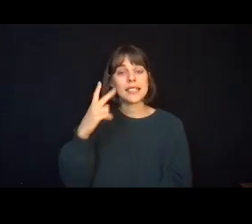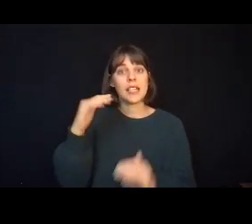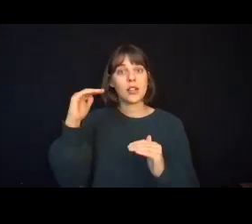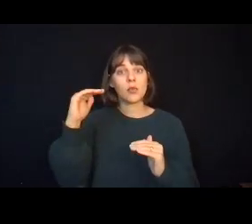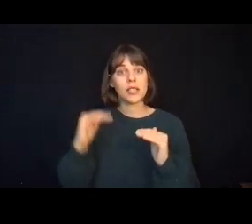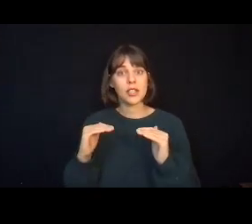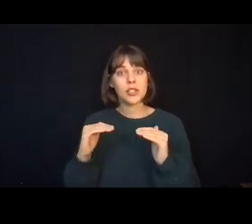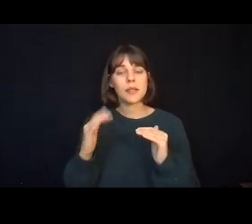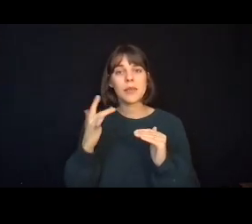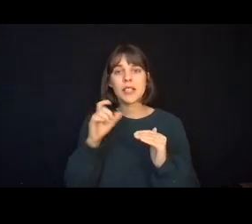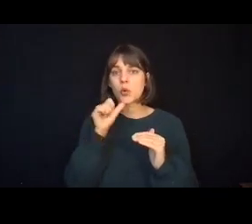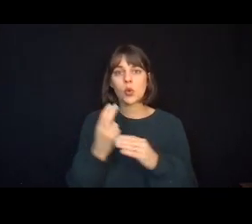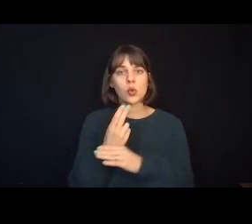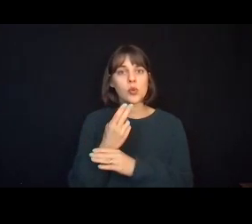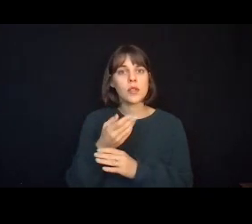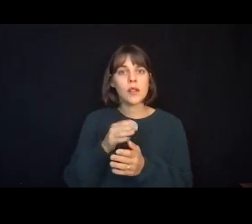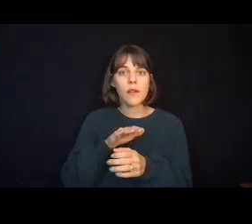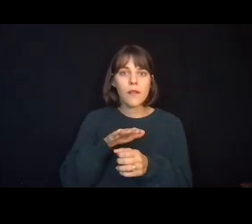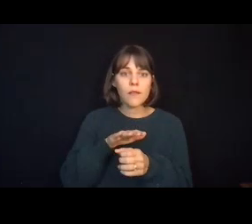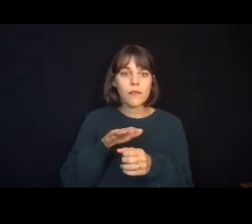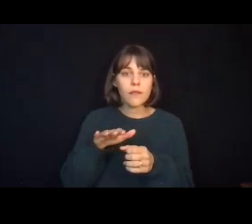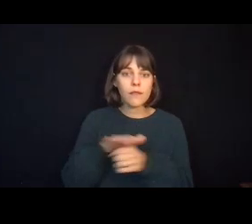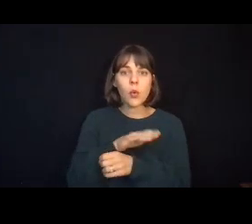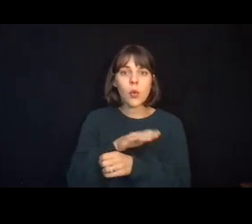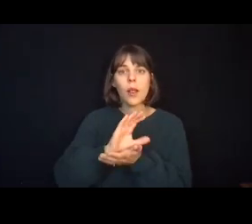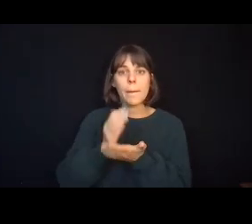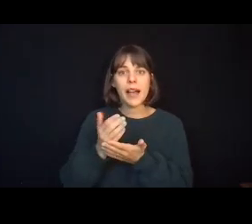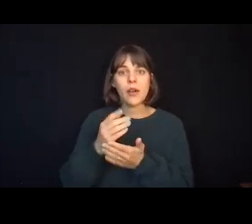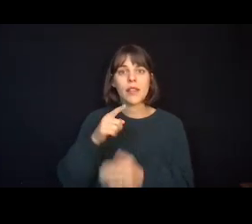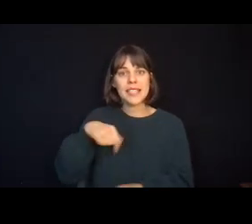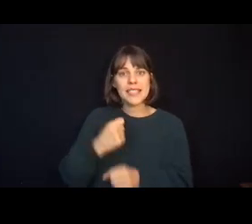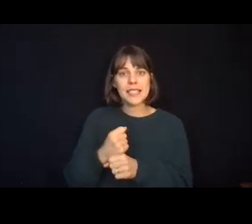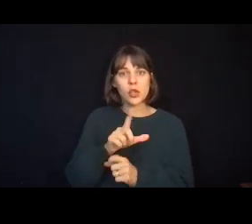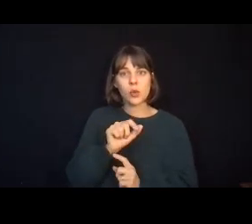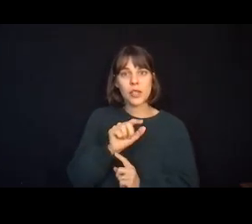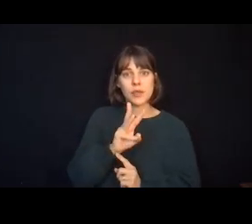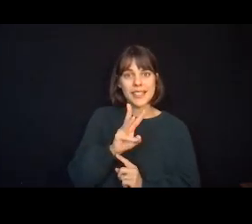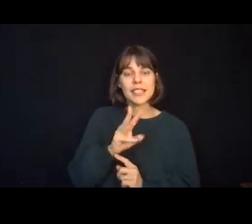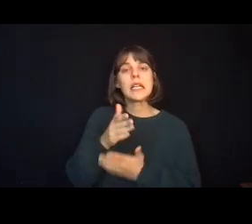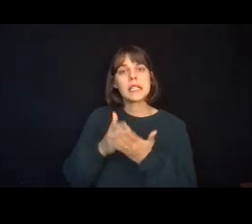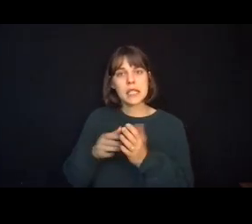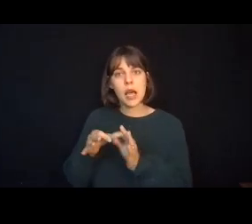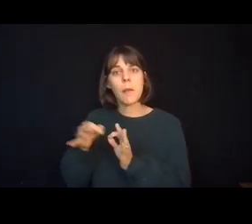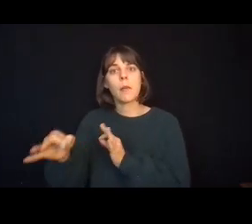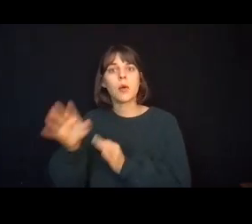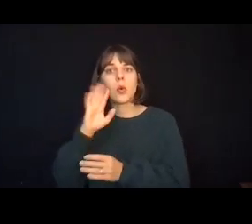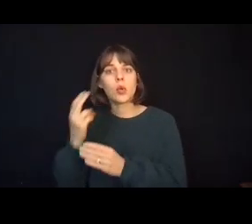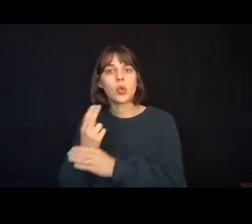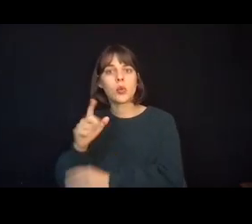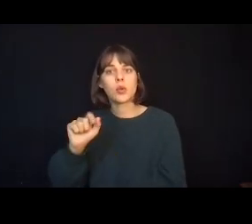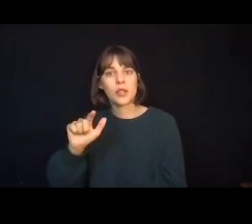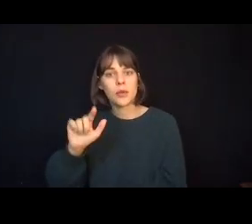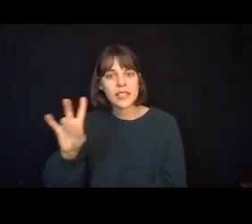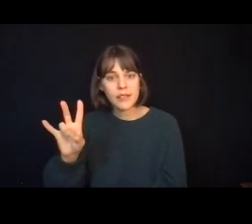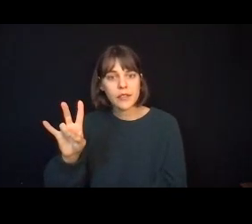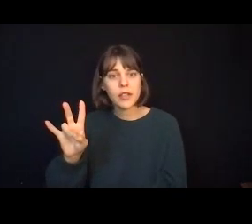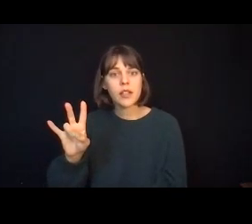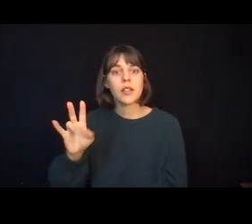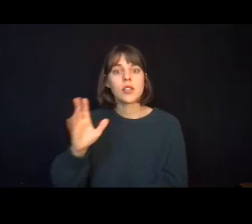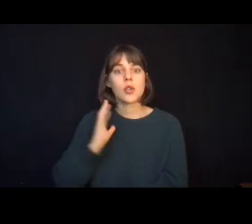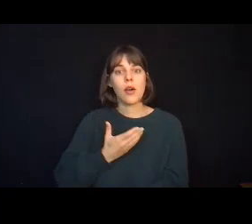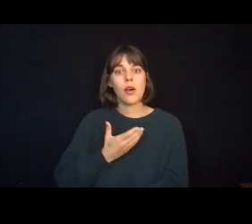because we won't use that full amount this year. Some of it will be used in 2027. So our total subsidy and capitalizations and reserves